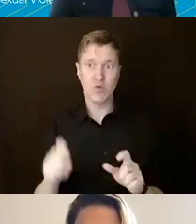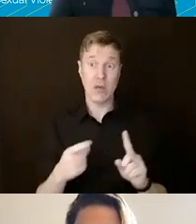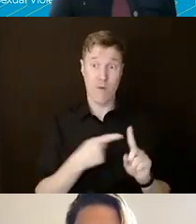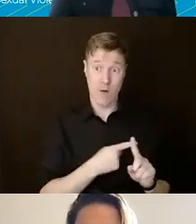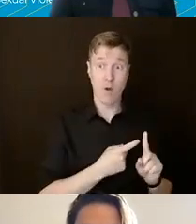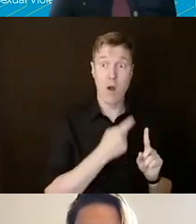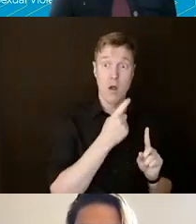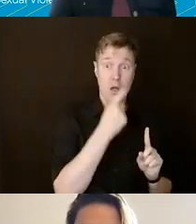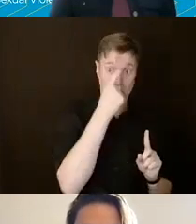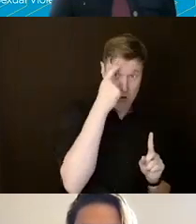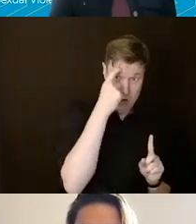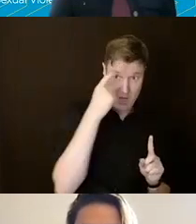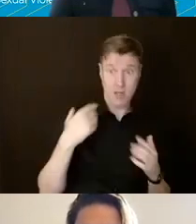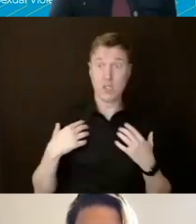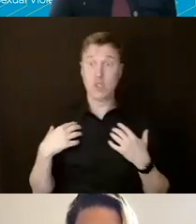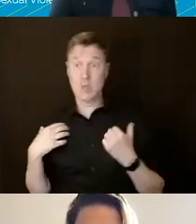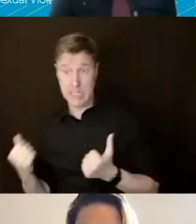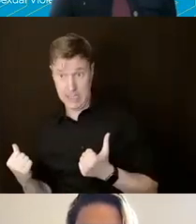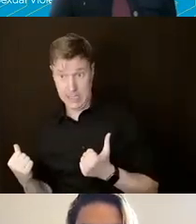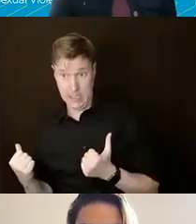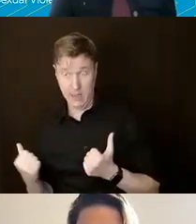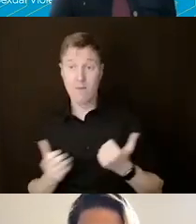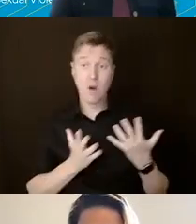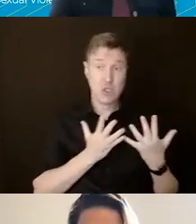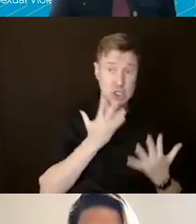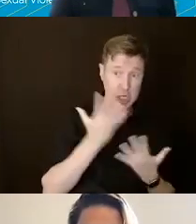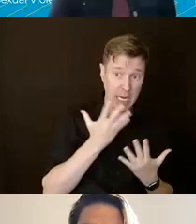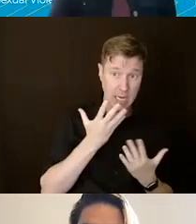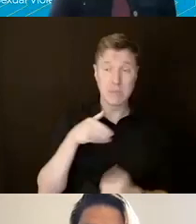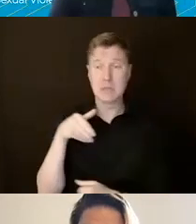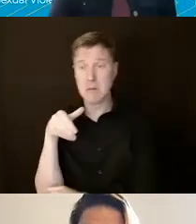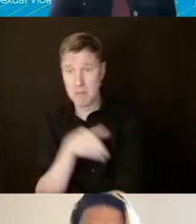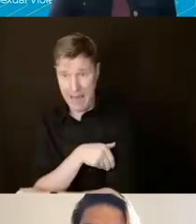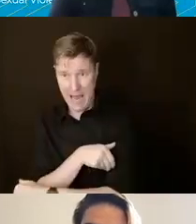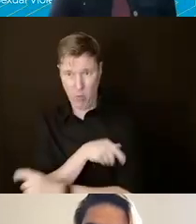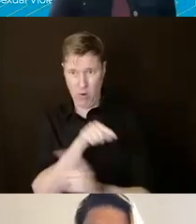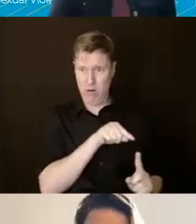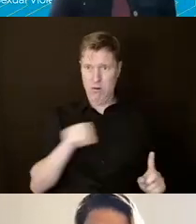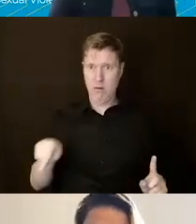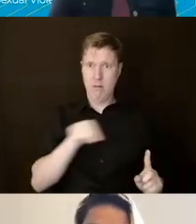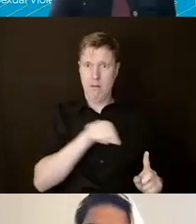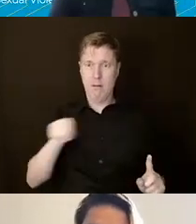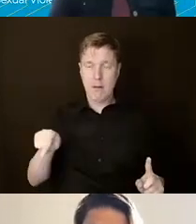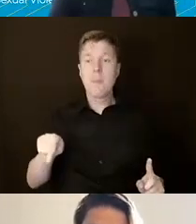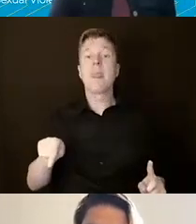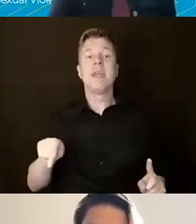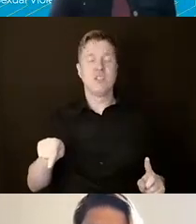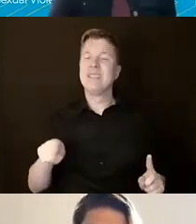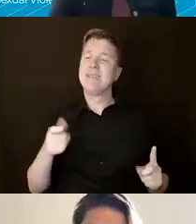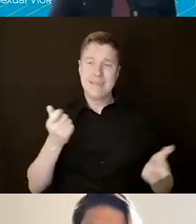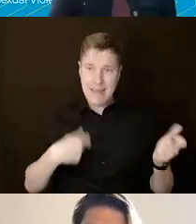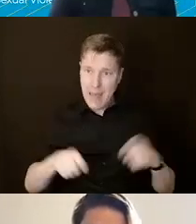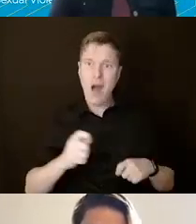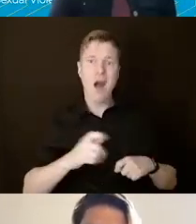trauma to healing, from shame to power, and that we get out of this thing where we're just constantly